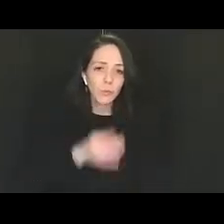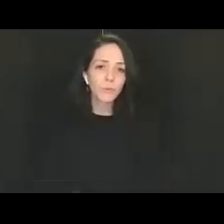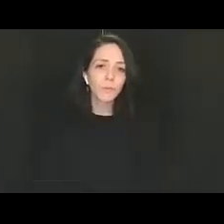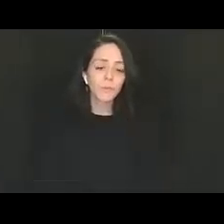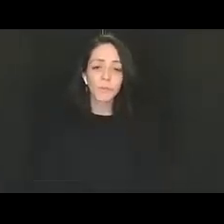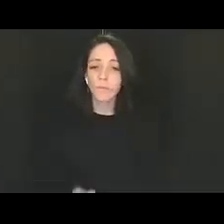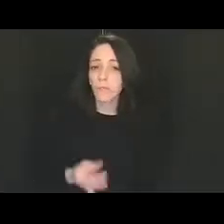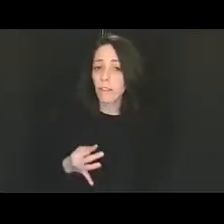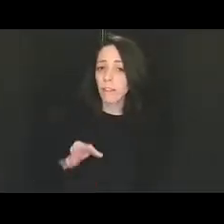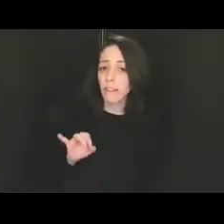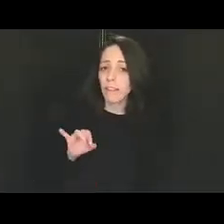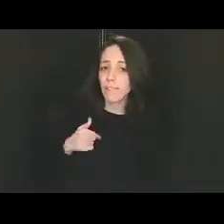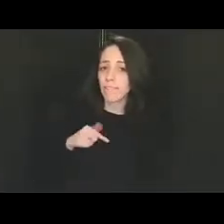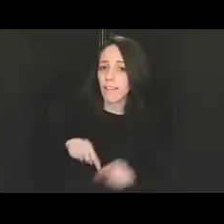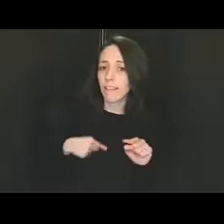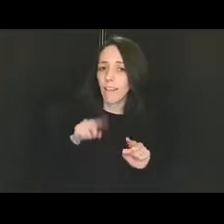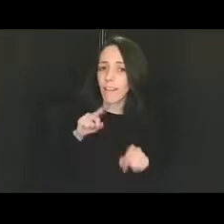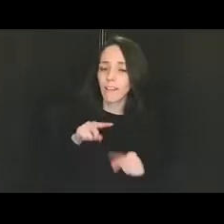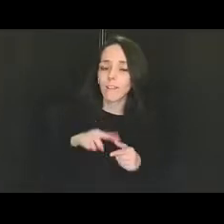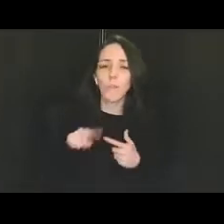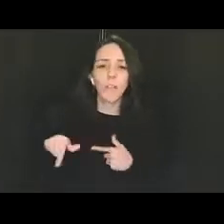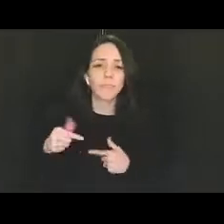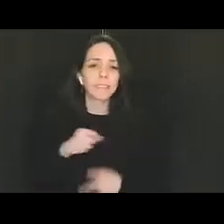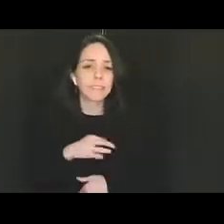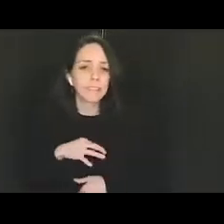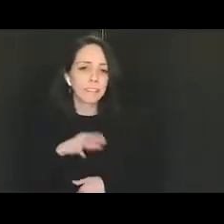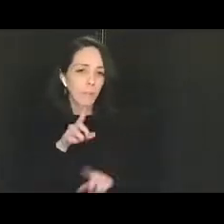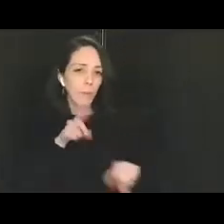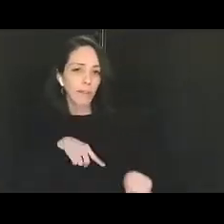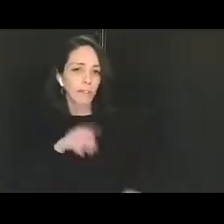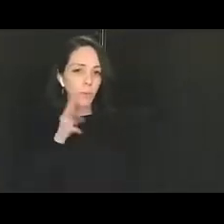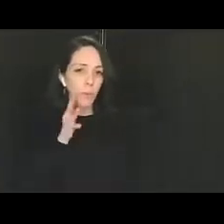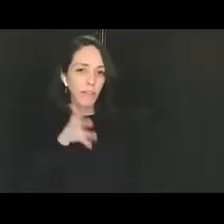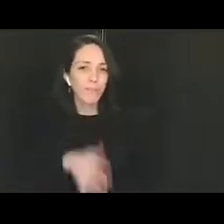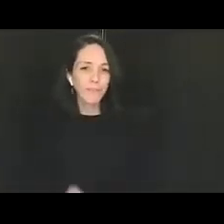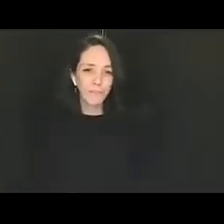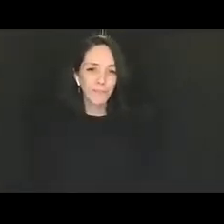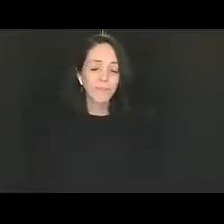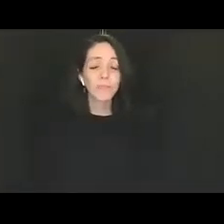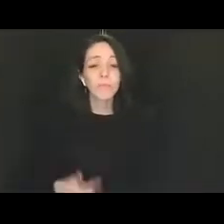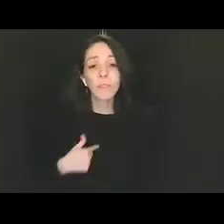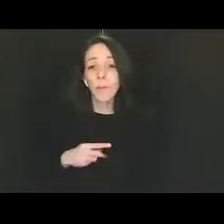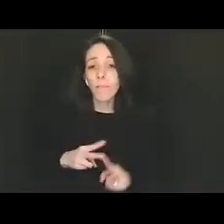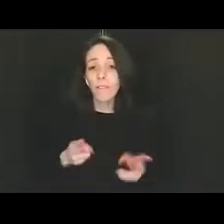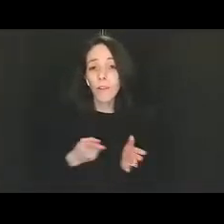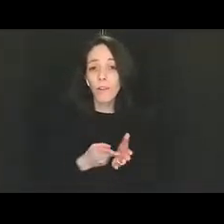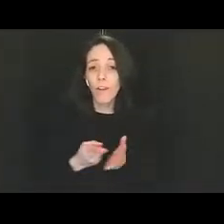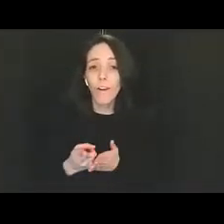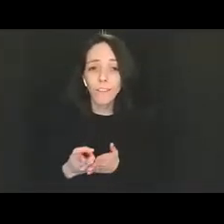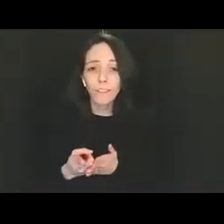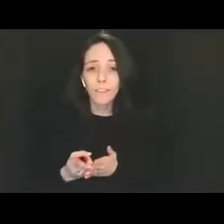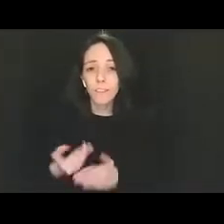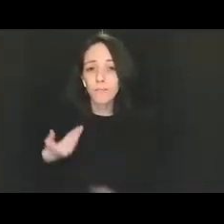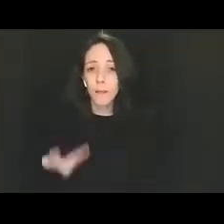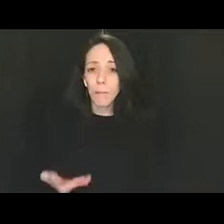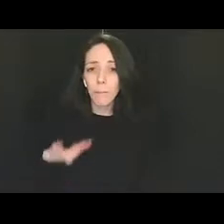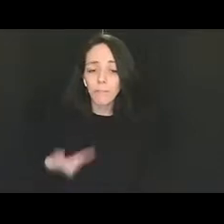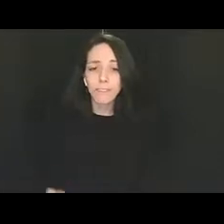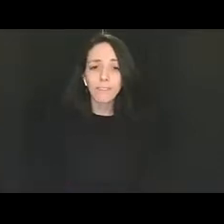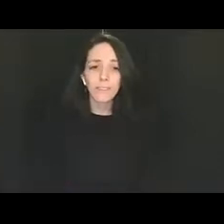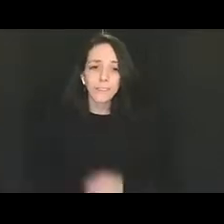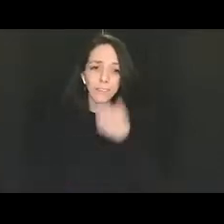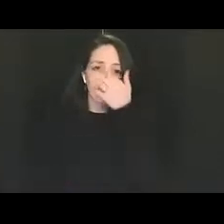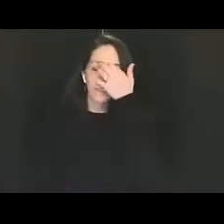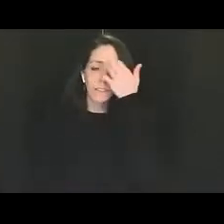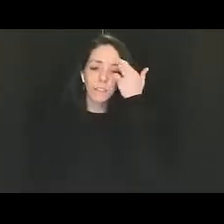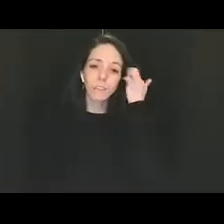can. And I'm very honest about myself that, you know, the budget